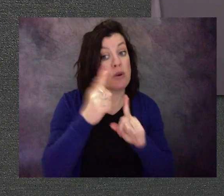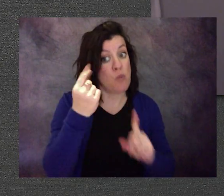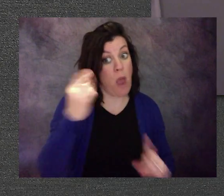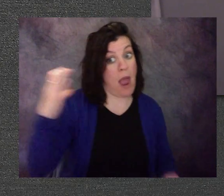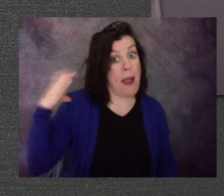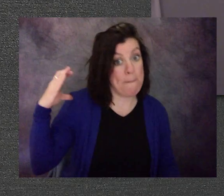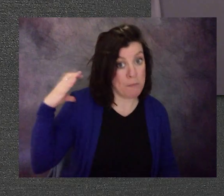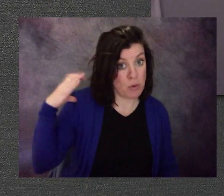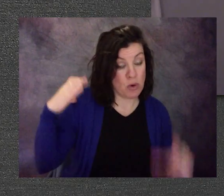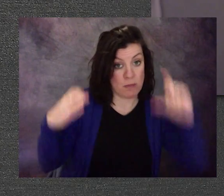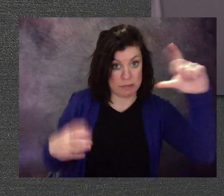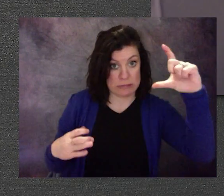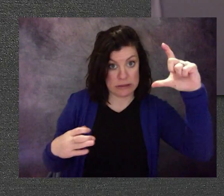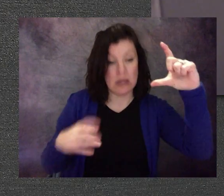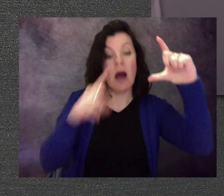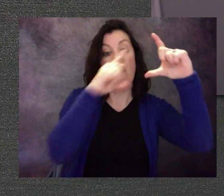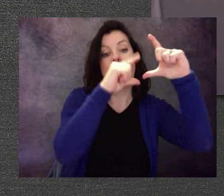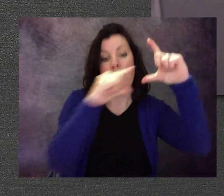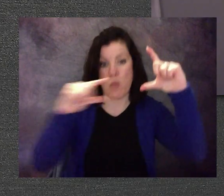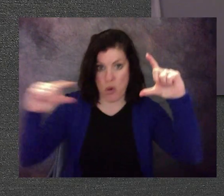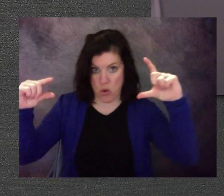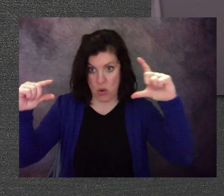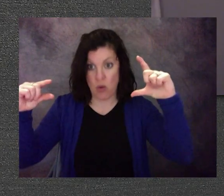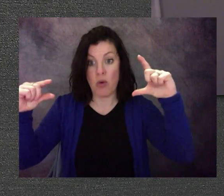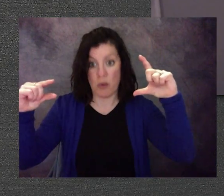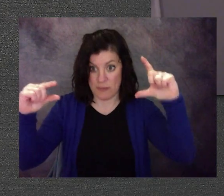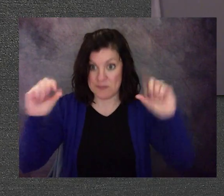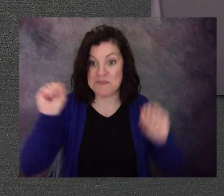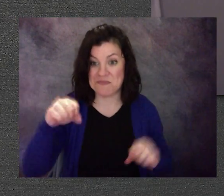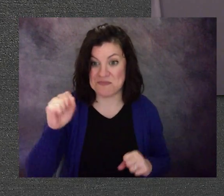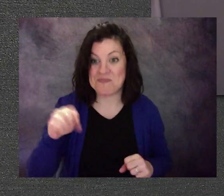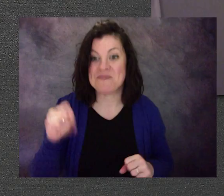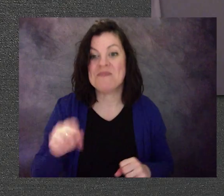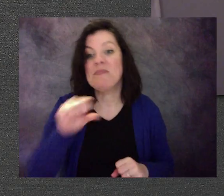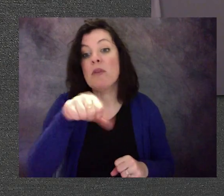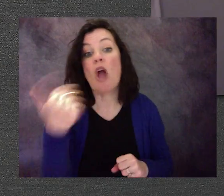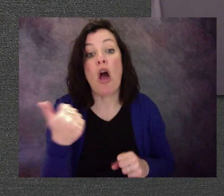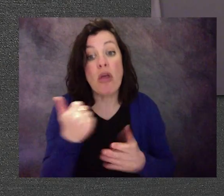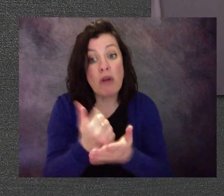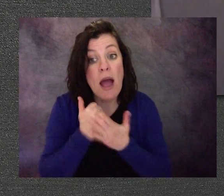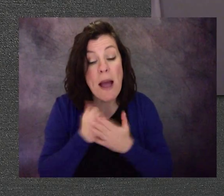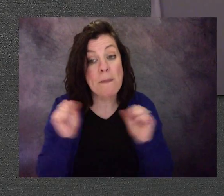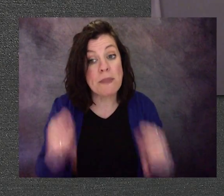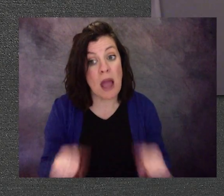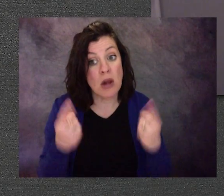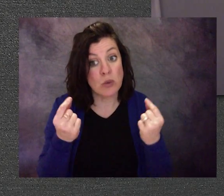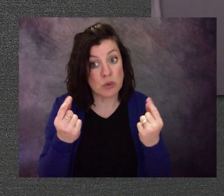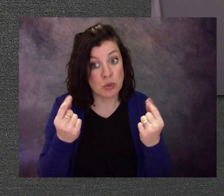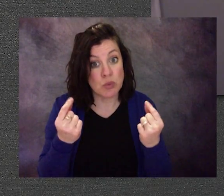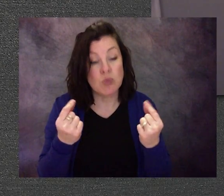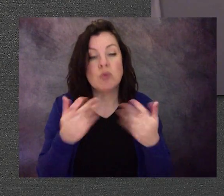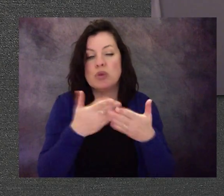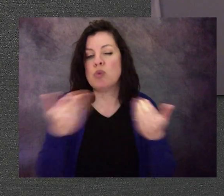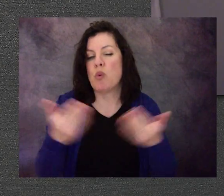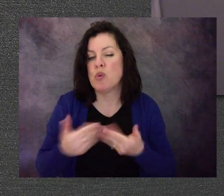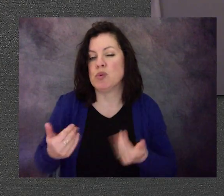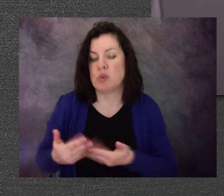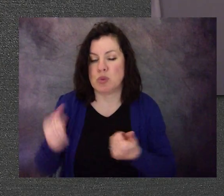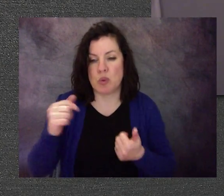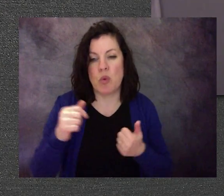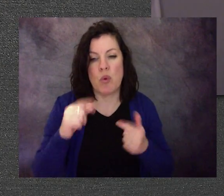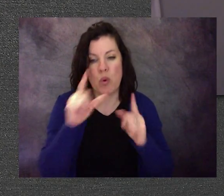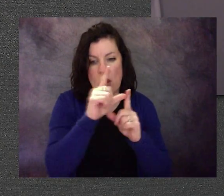that we're gonna do today, that you are gonna help me do, is we're gonna sort our letters between our capital, our big